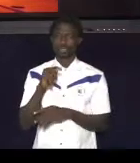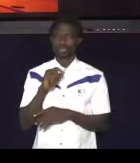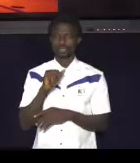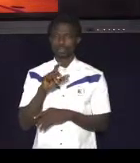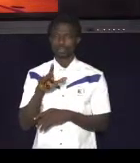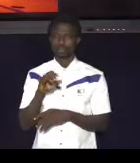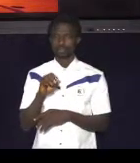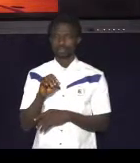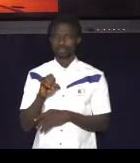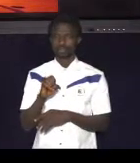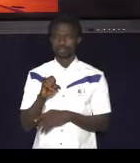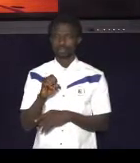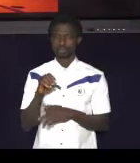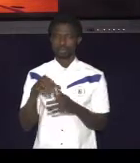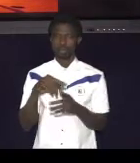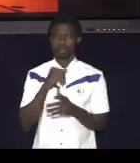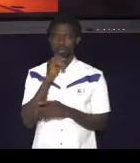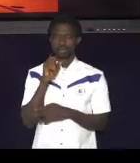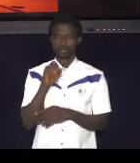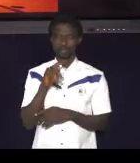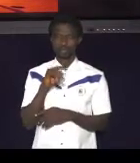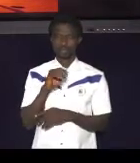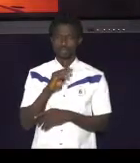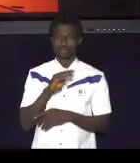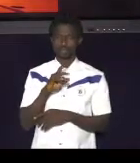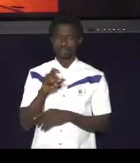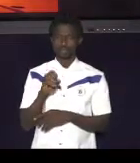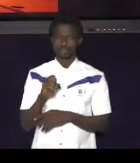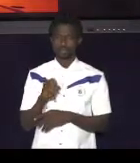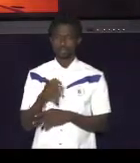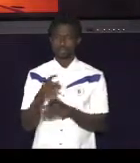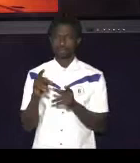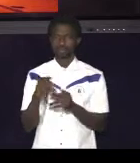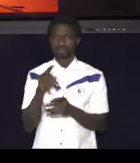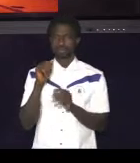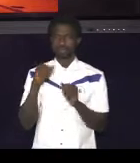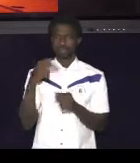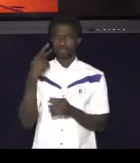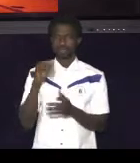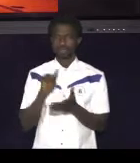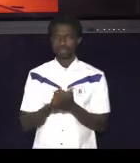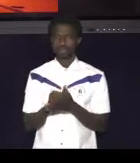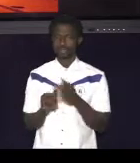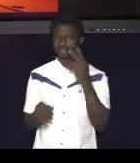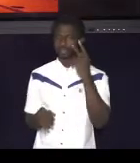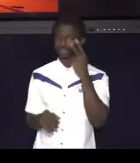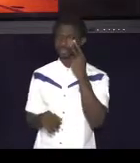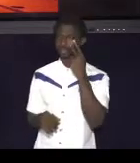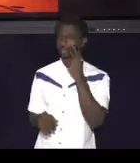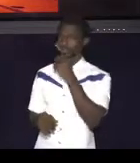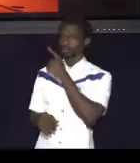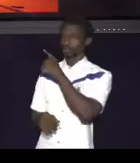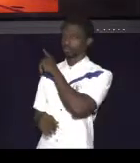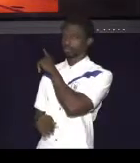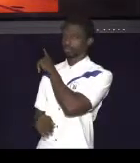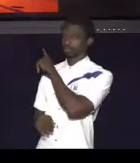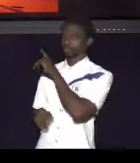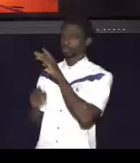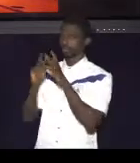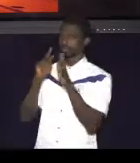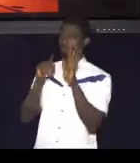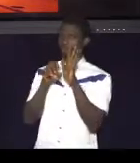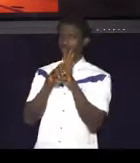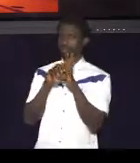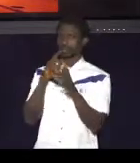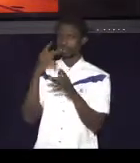unstable surface. That's balance. You can see here, if looking at this picture, you'll see that even the